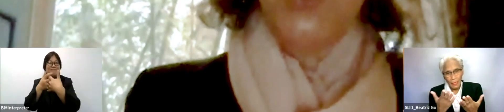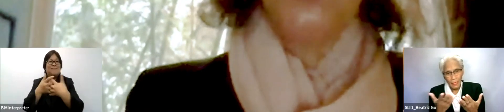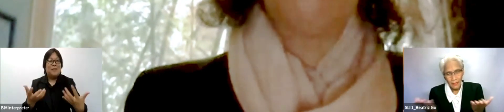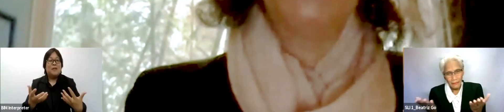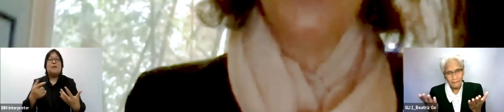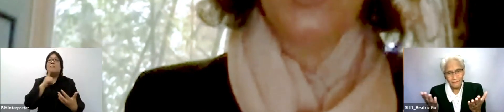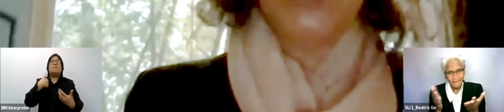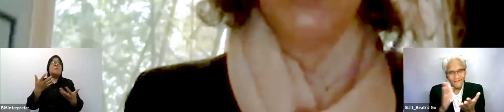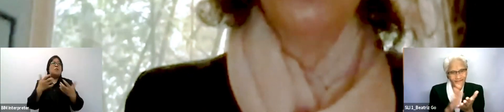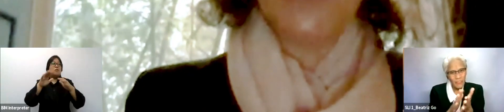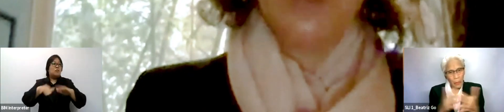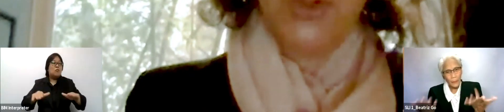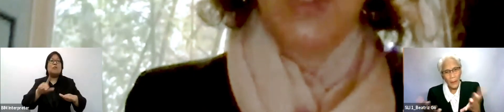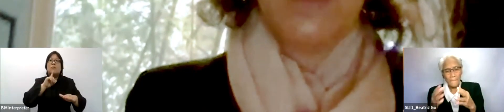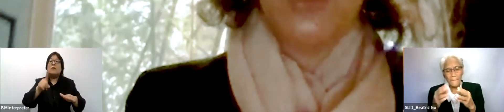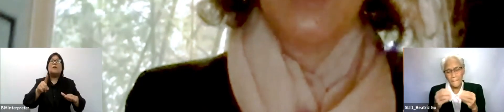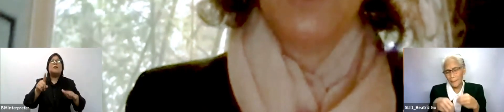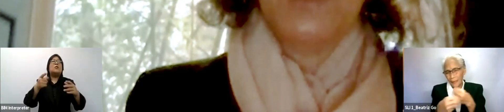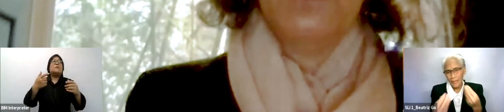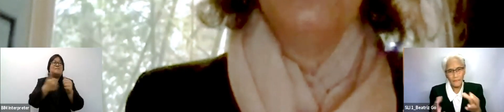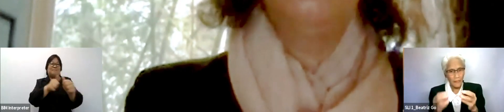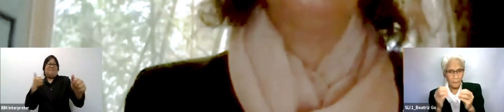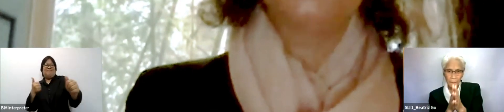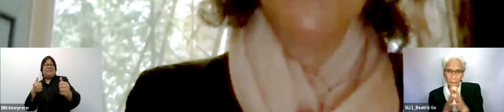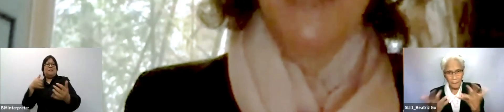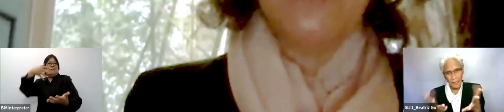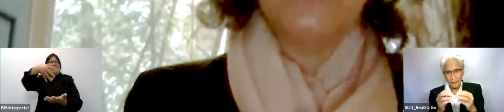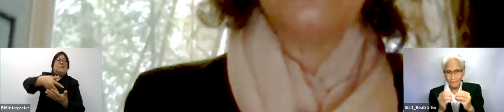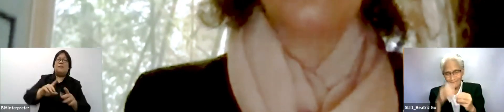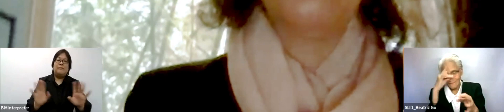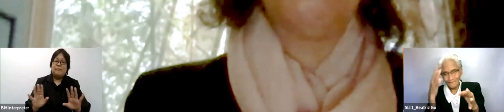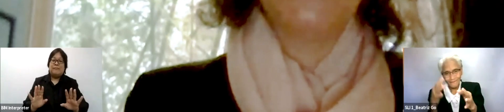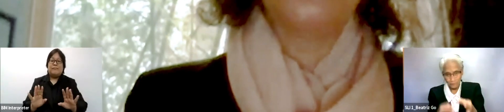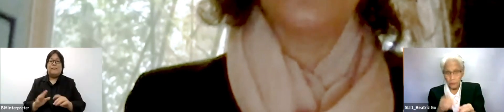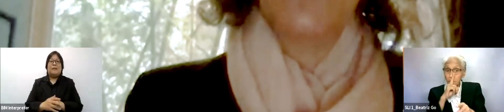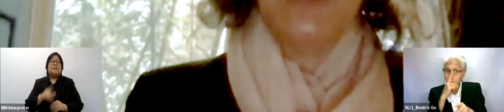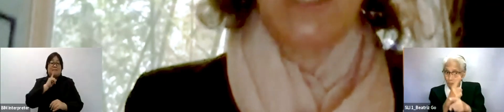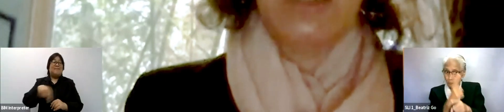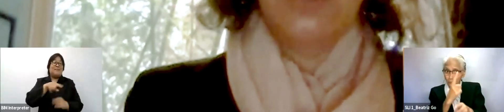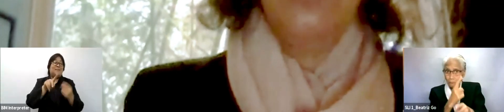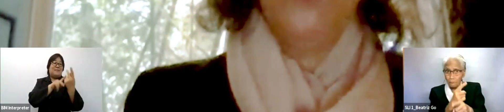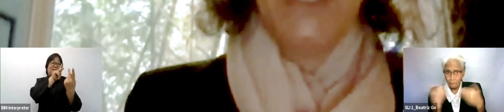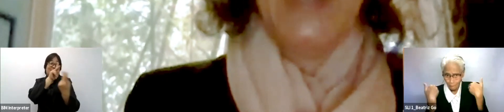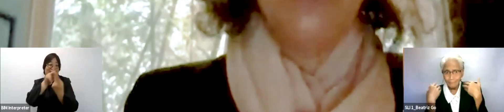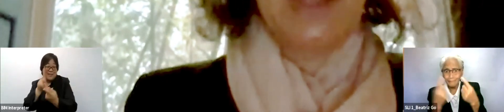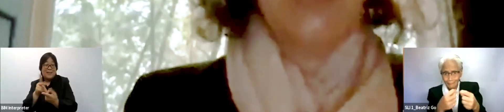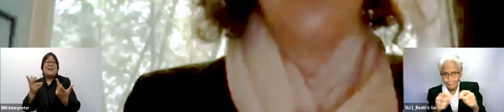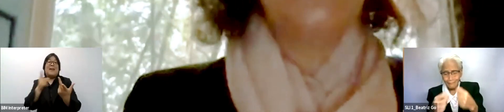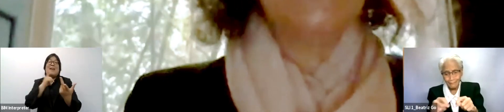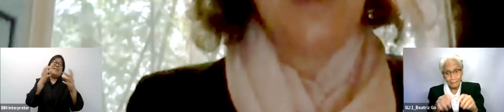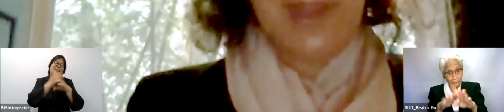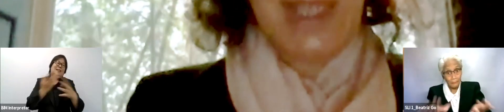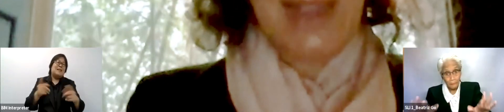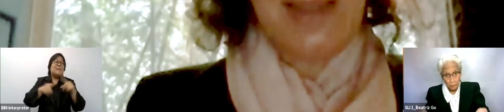trying to refer children to diversion as much as possible. To date, since May 2018, we have